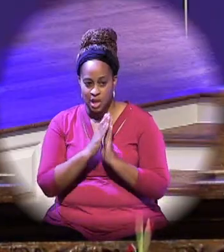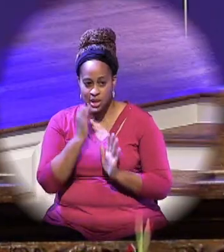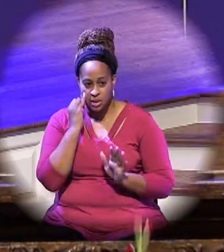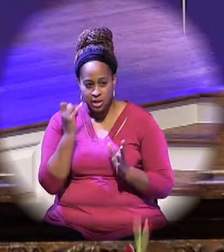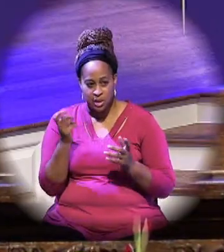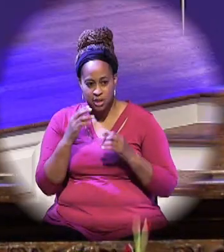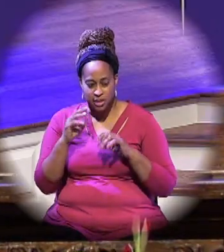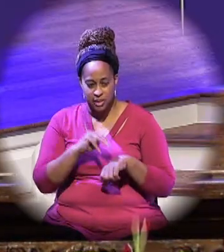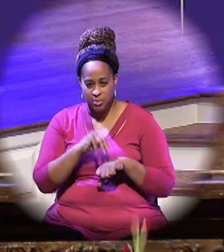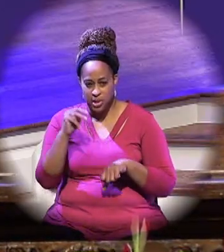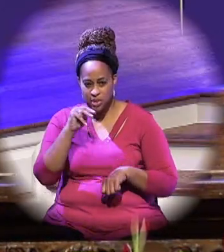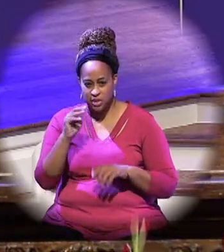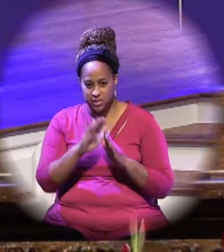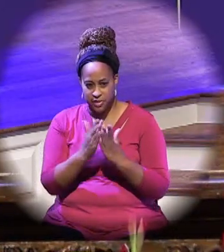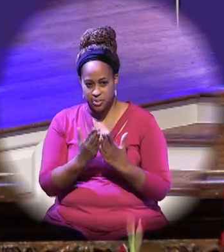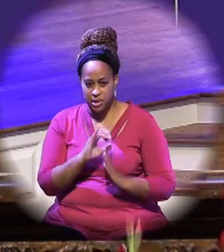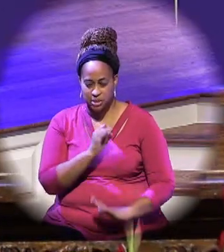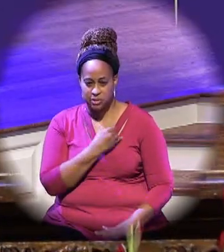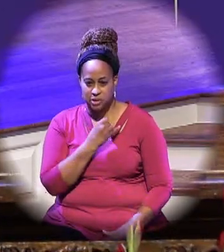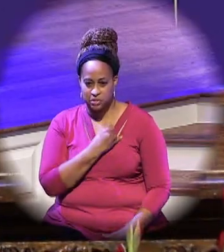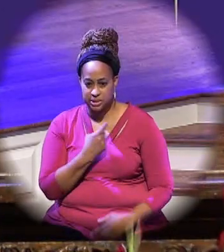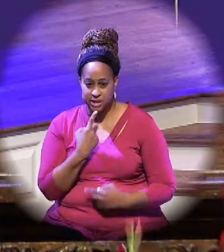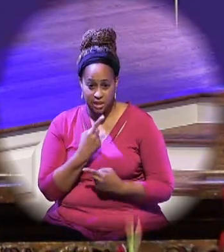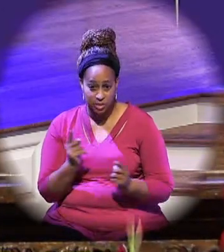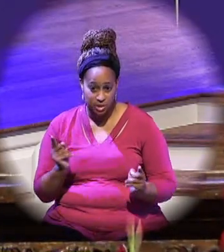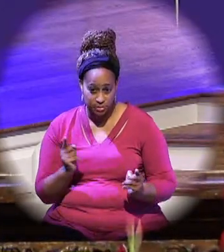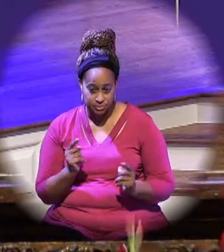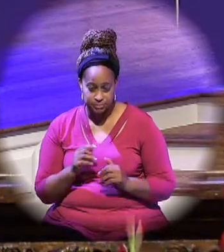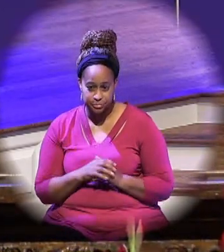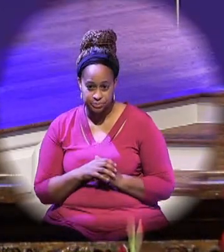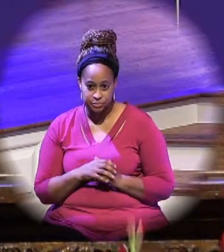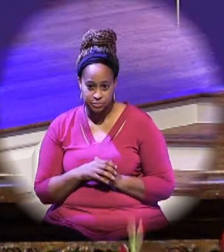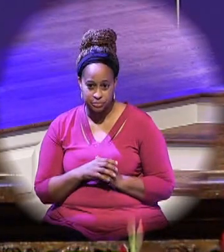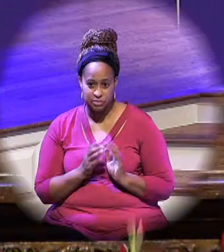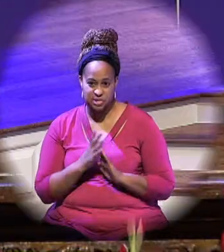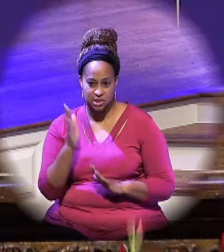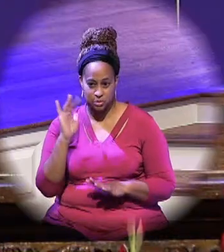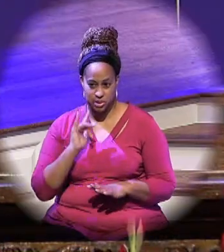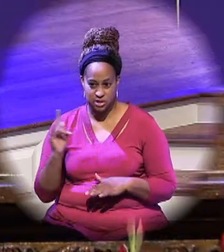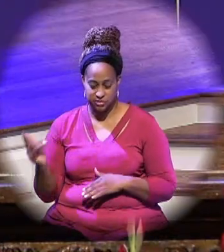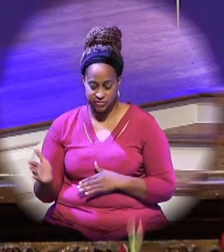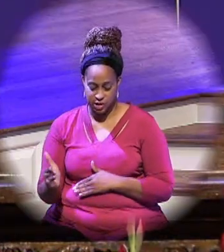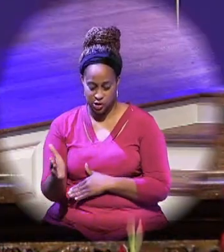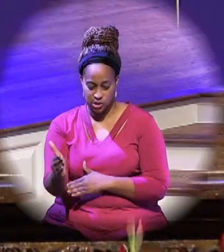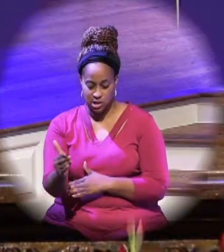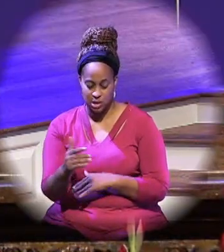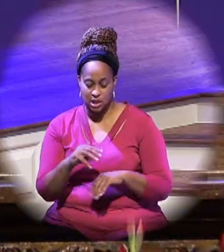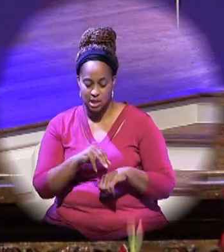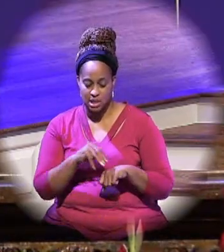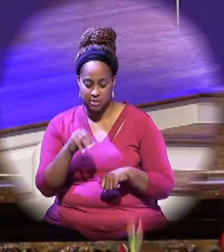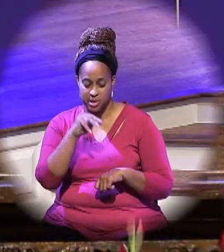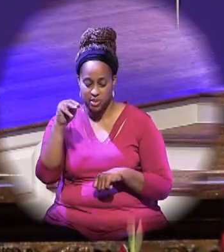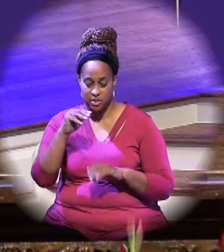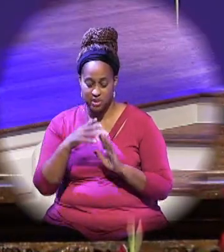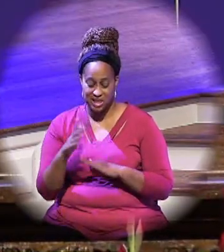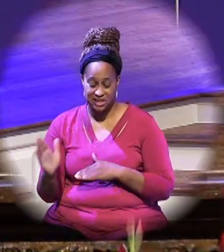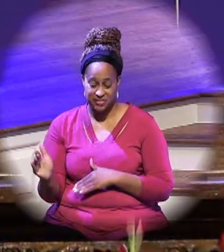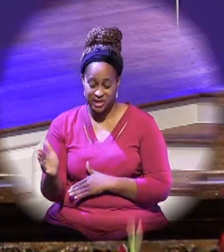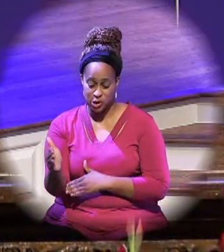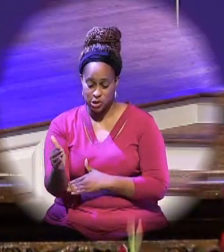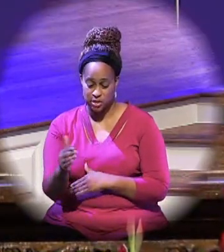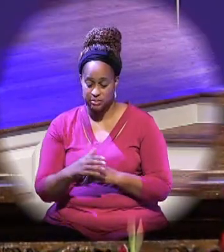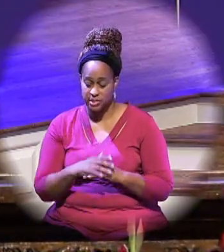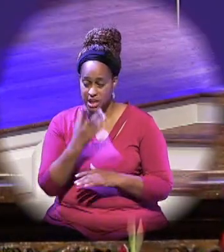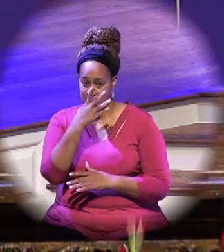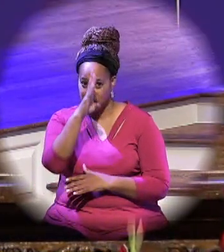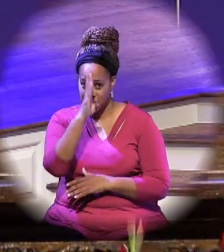is in the book of Jonah, what will they tell you? Oh, it's the fish. The miracle is the fish.